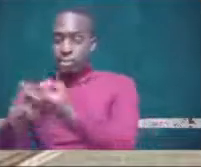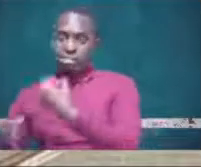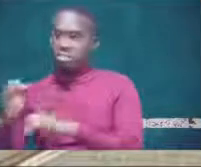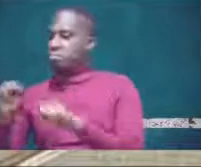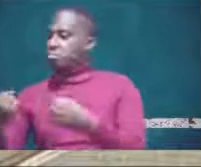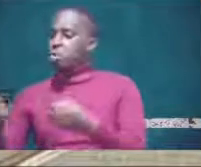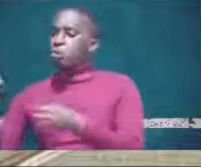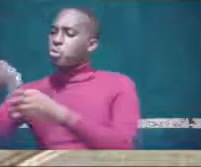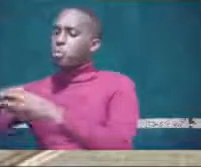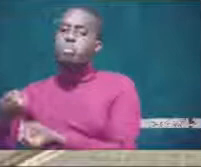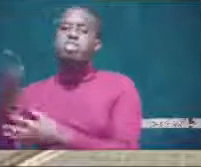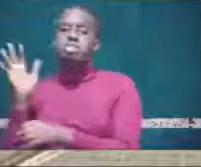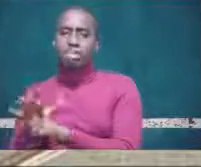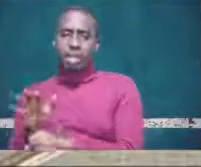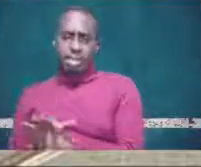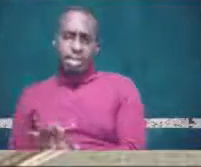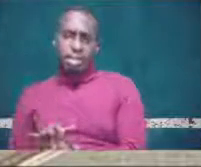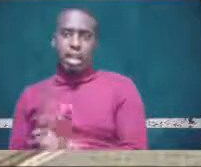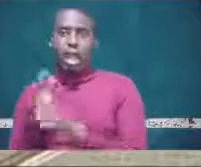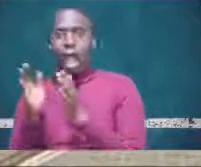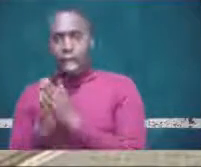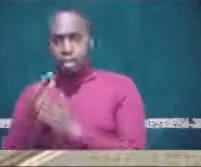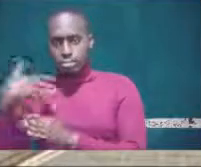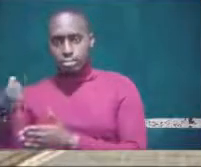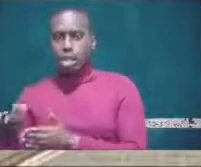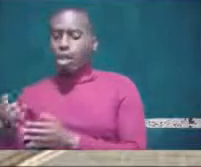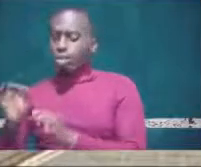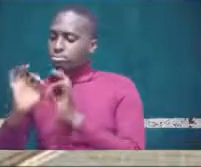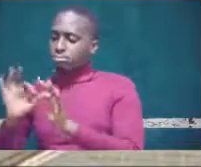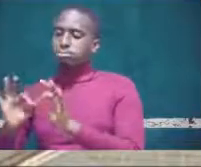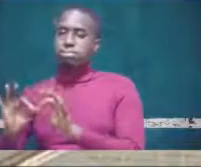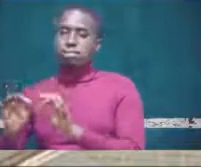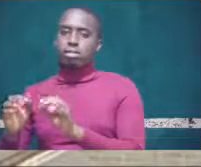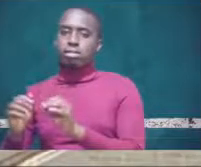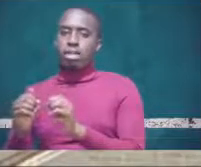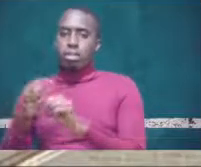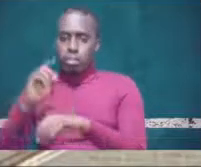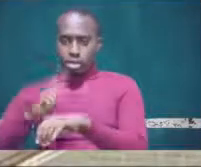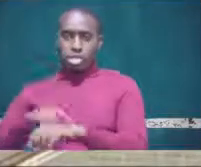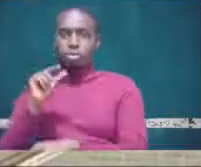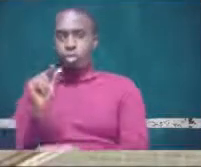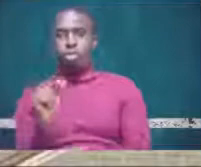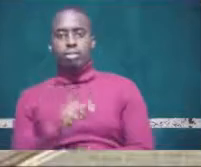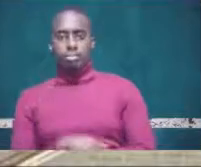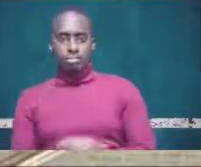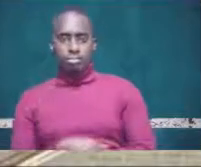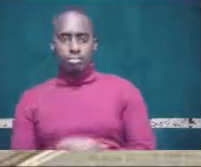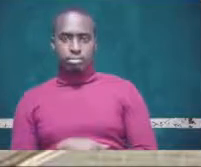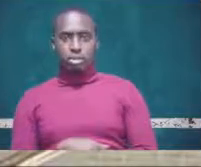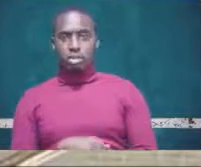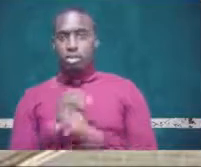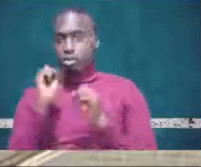put there many clothes, and then they will be washed or cleaned within a short time. So